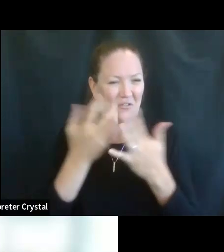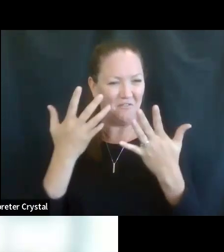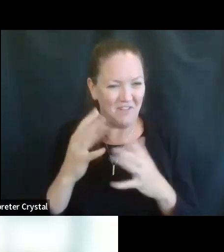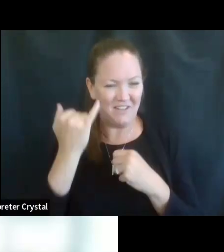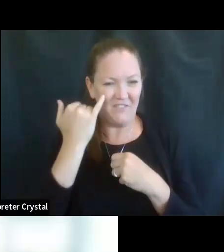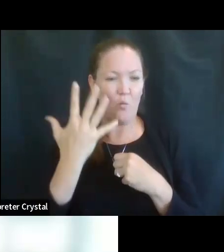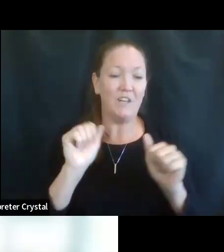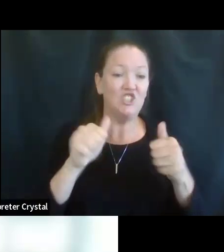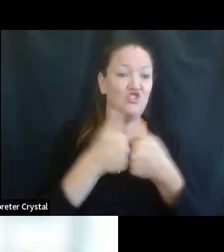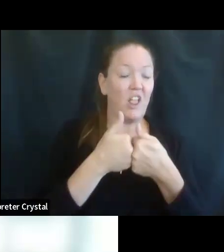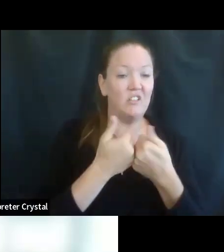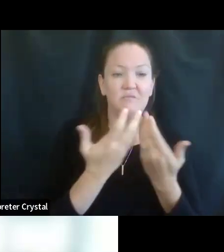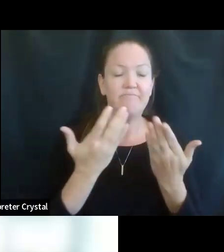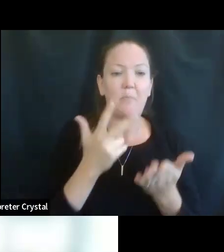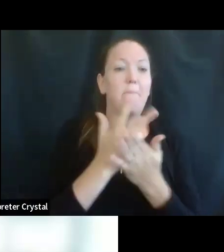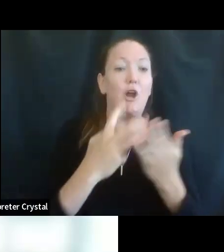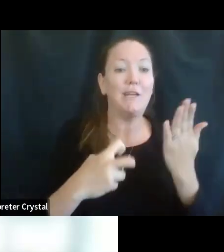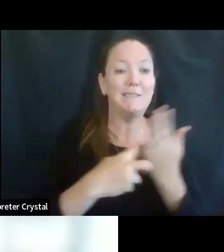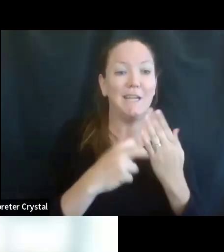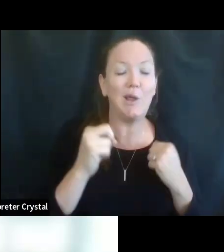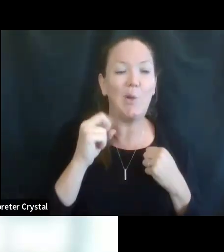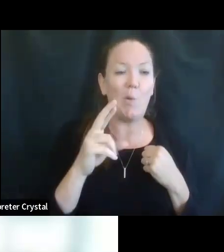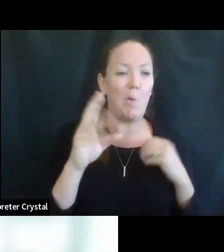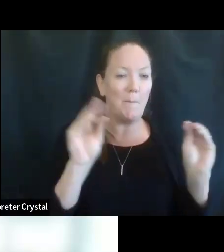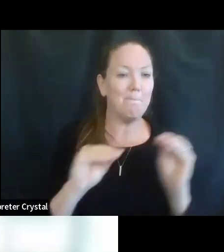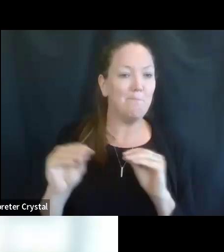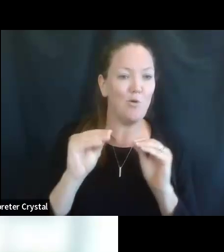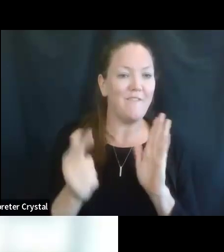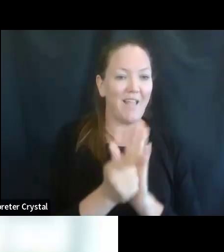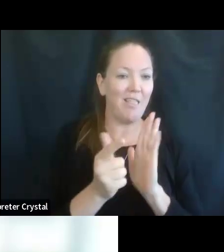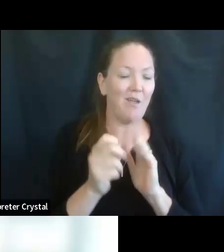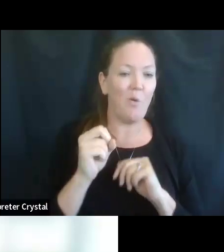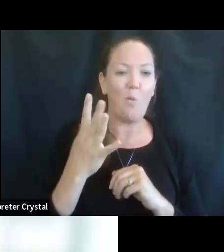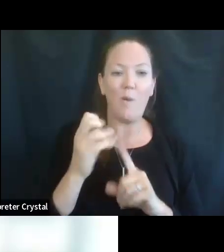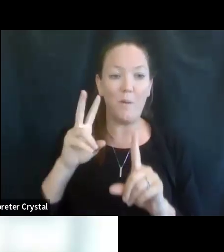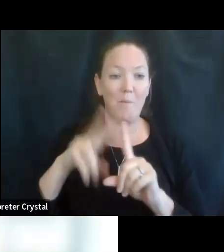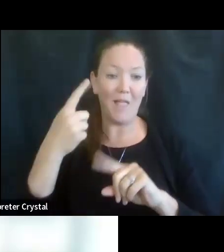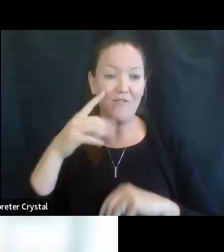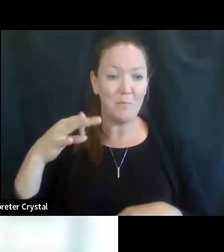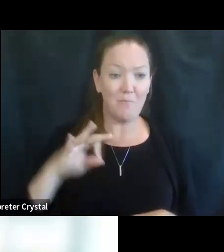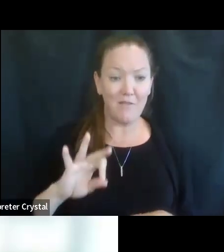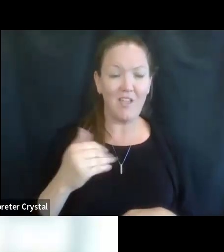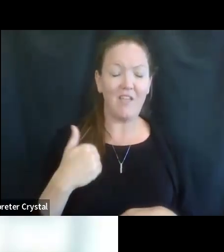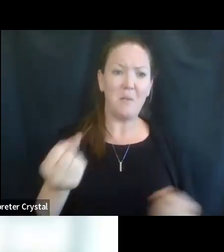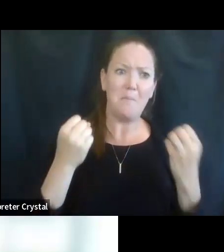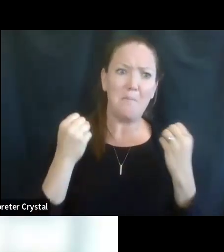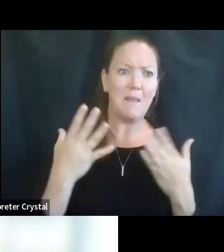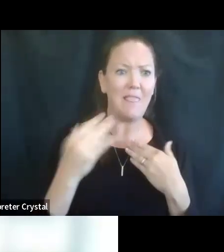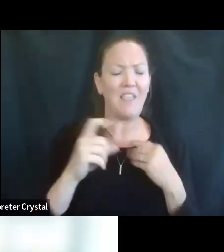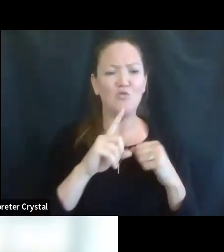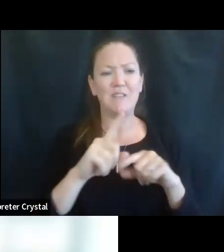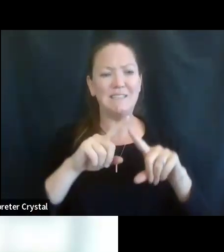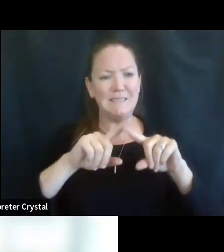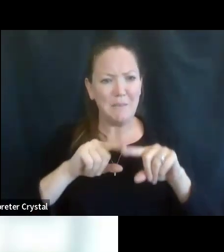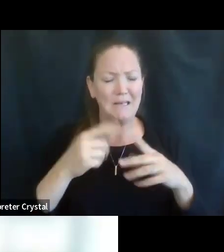ticket or a moving violation, if you want to apply for a benefit, there's so many things you depend on